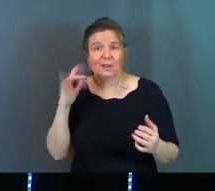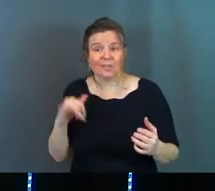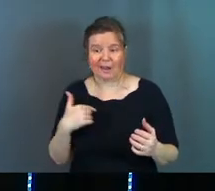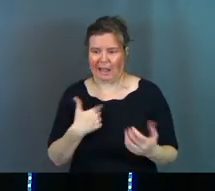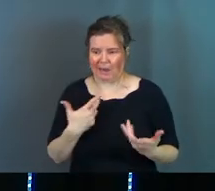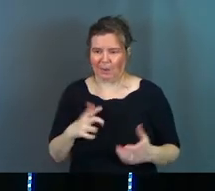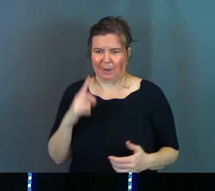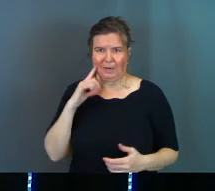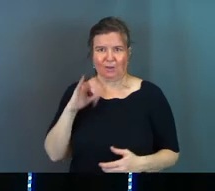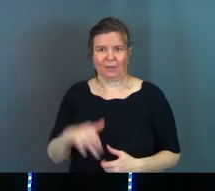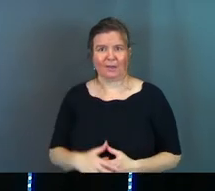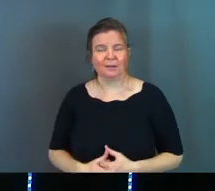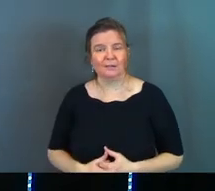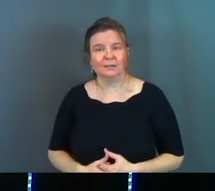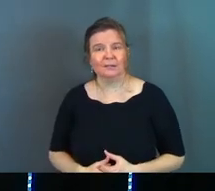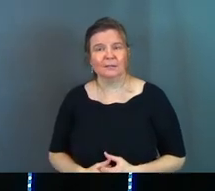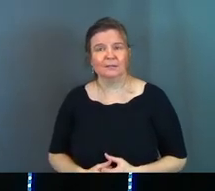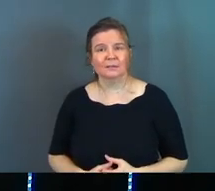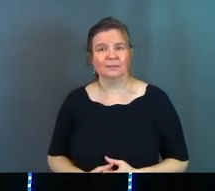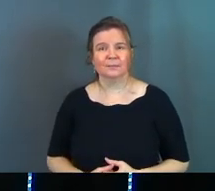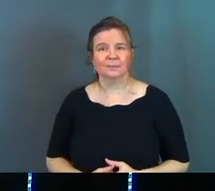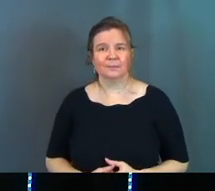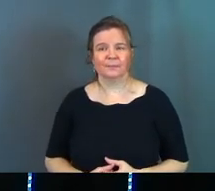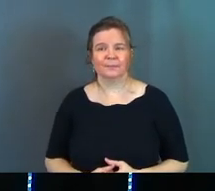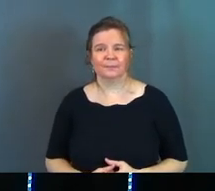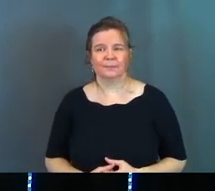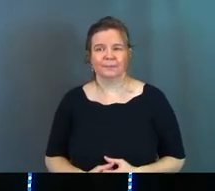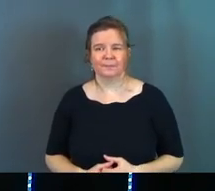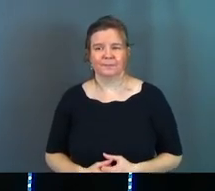that. I don't want to hear that.